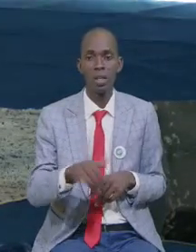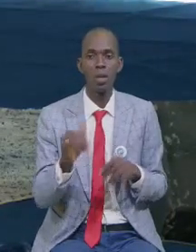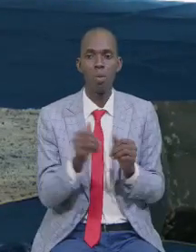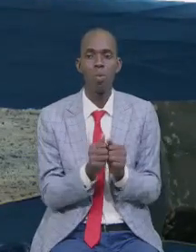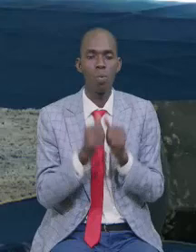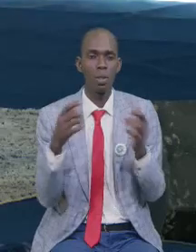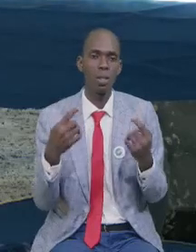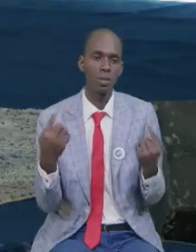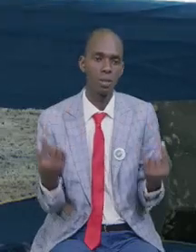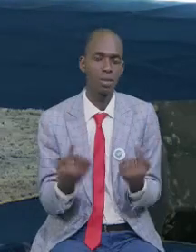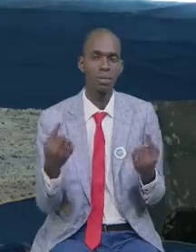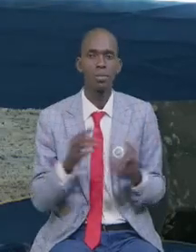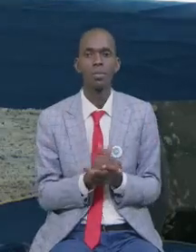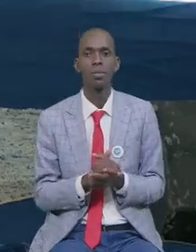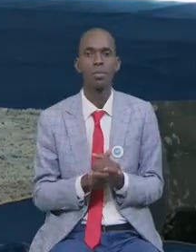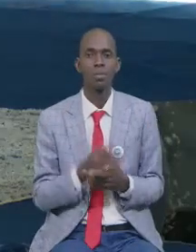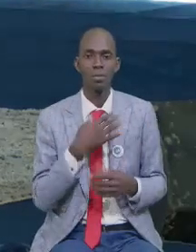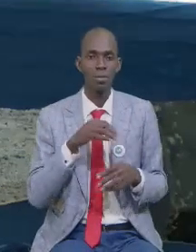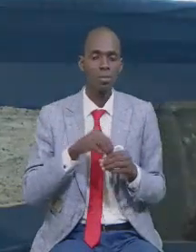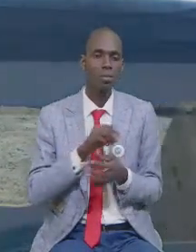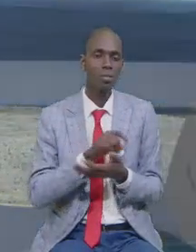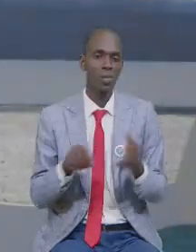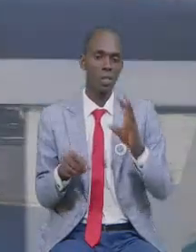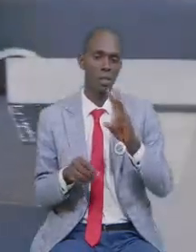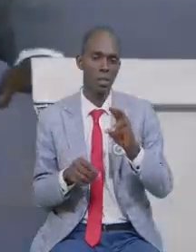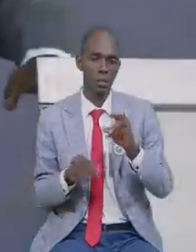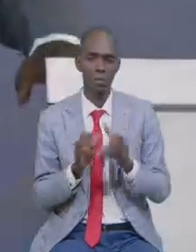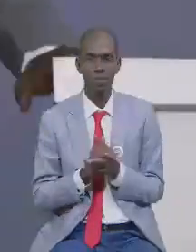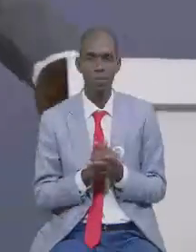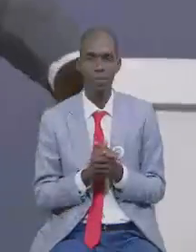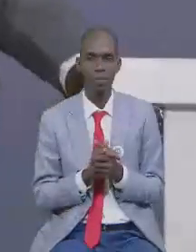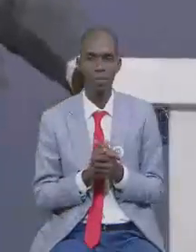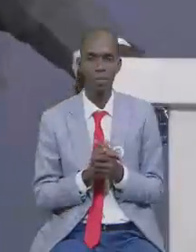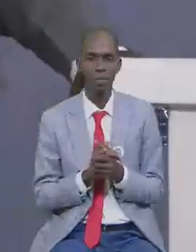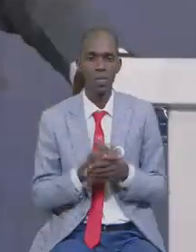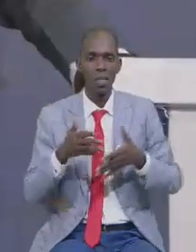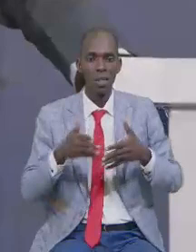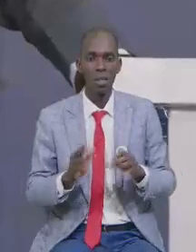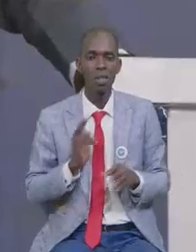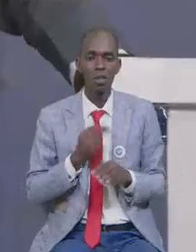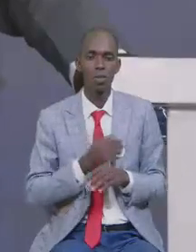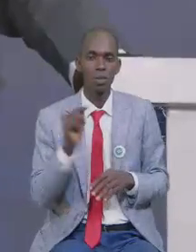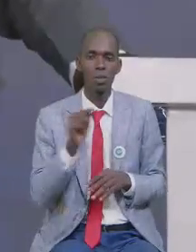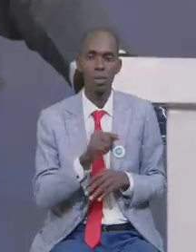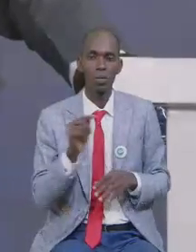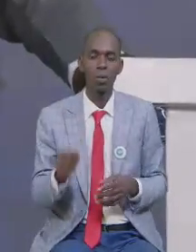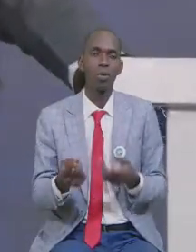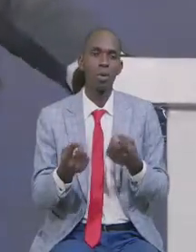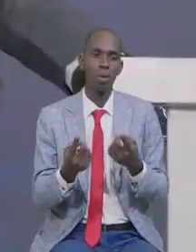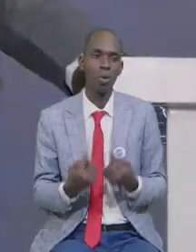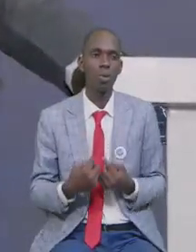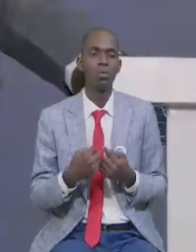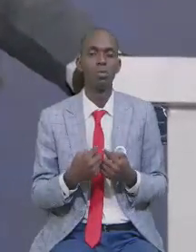without sin. And in verse 16, it says, let us therefore come